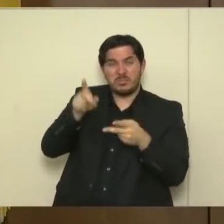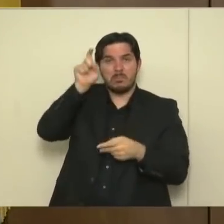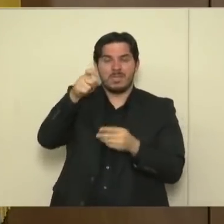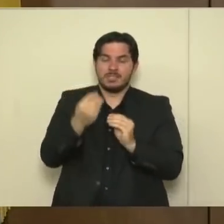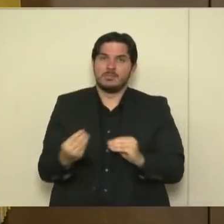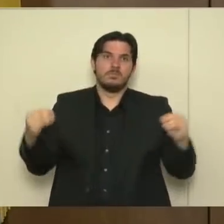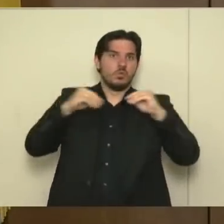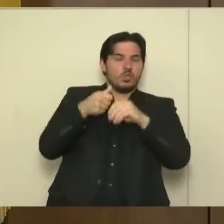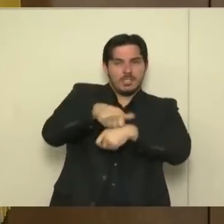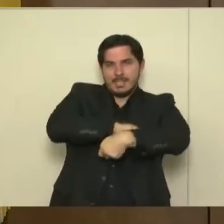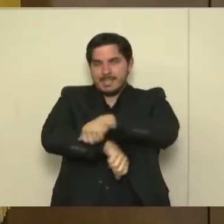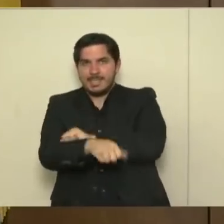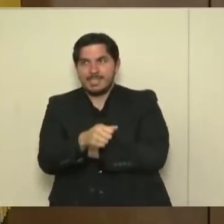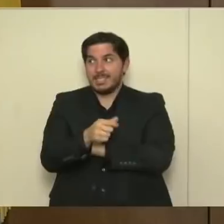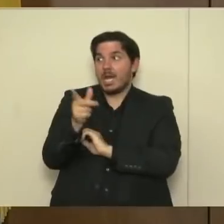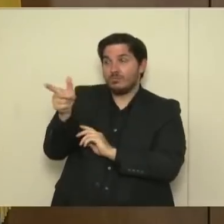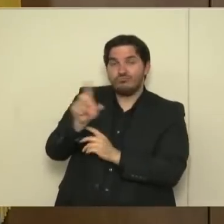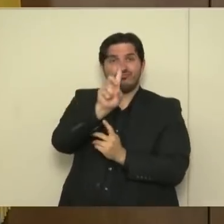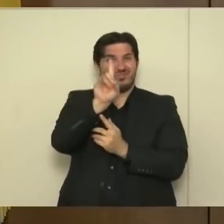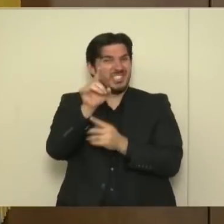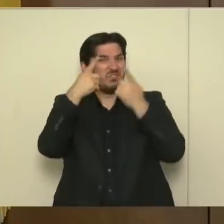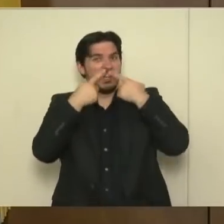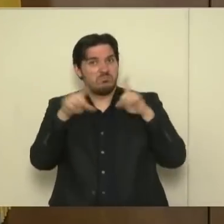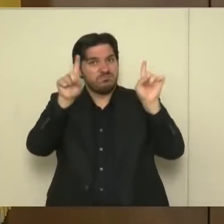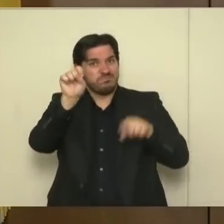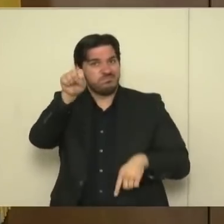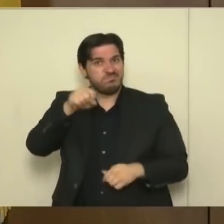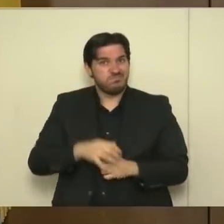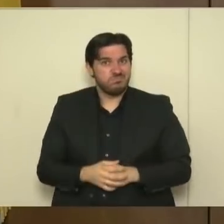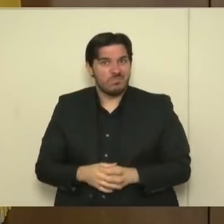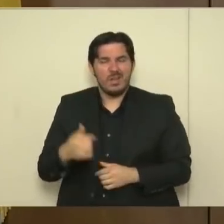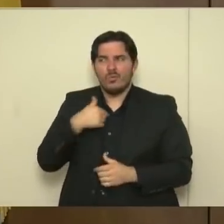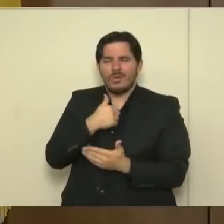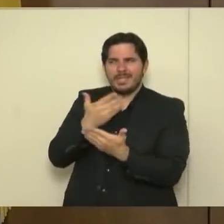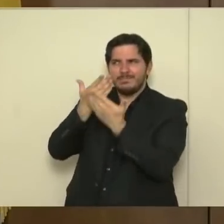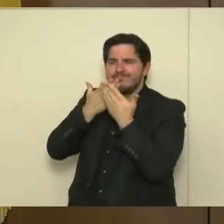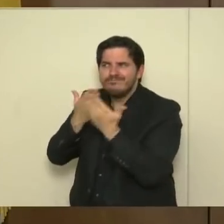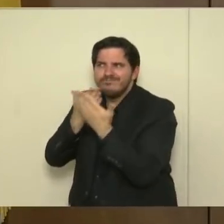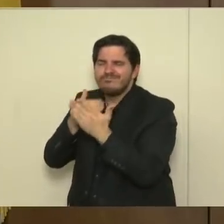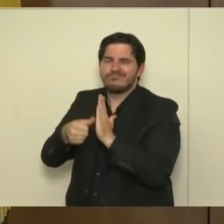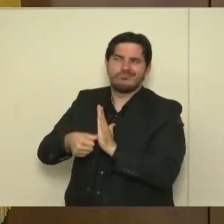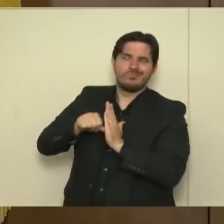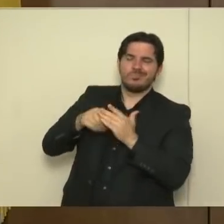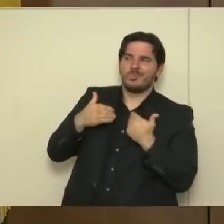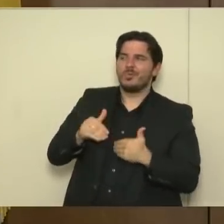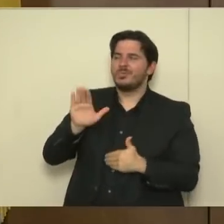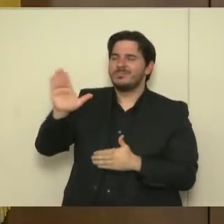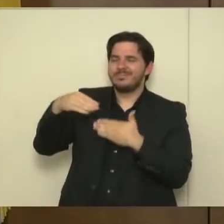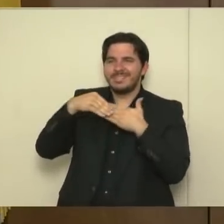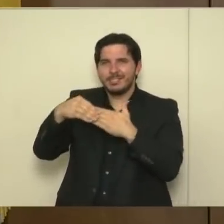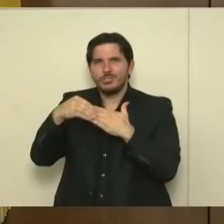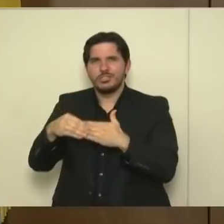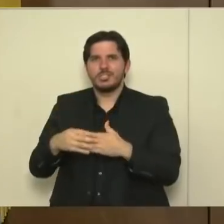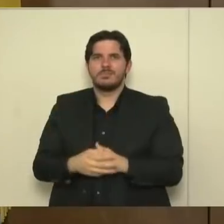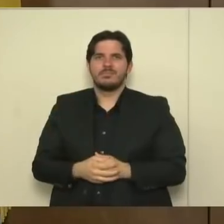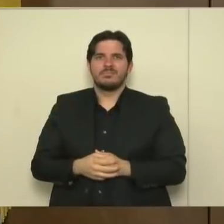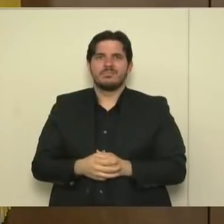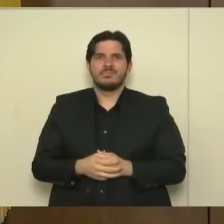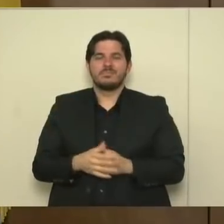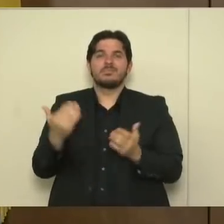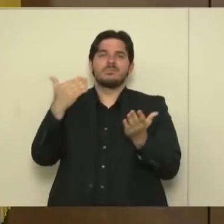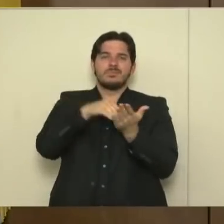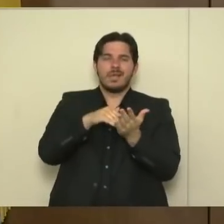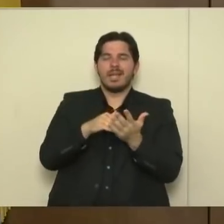we will be forever grateful and impressed with her leadership in that regard. And I'm sad that she